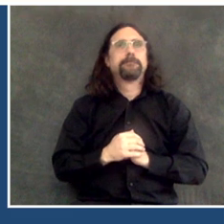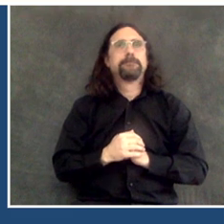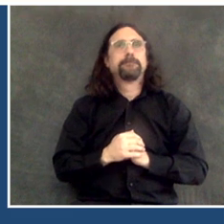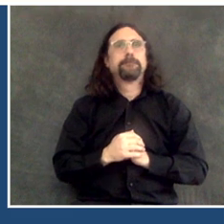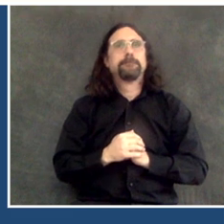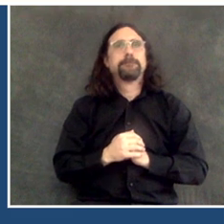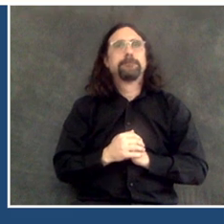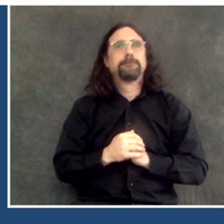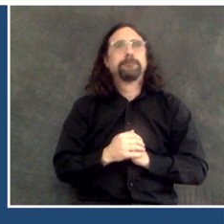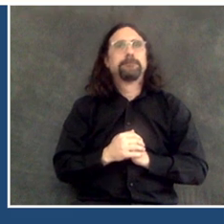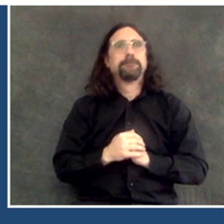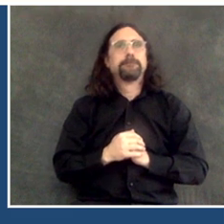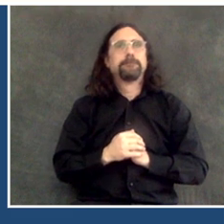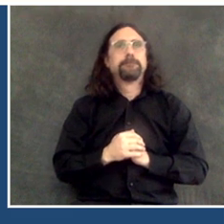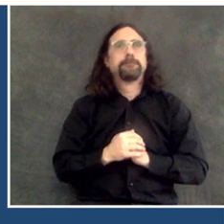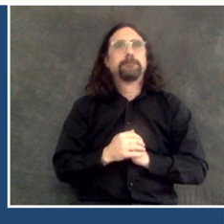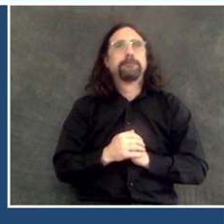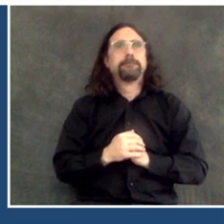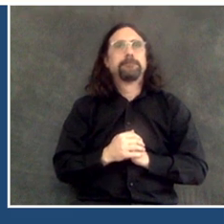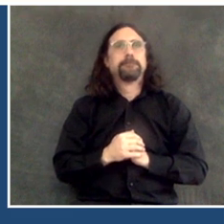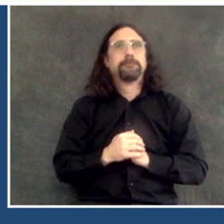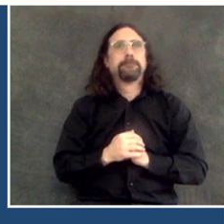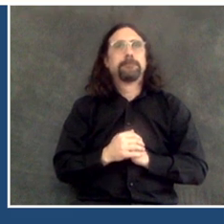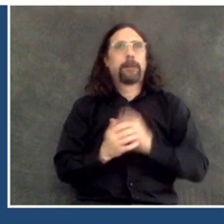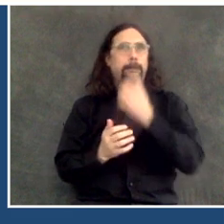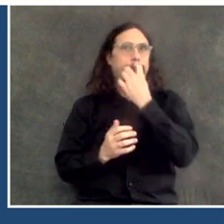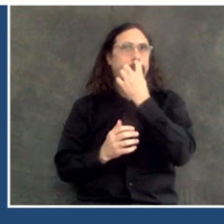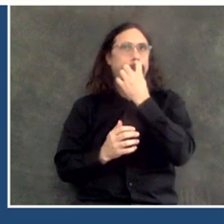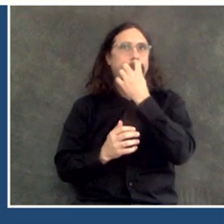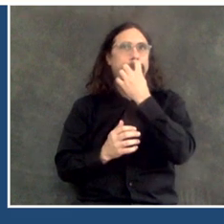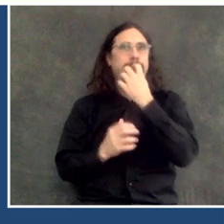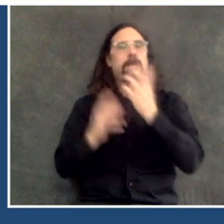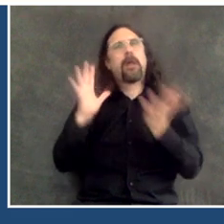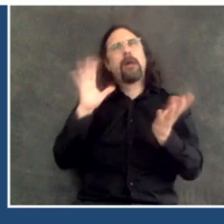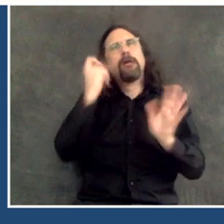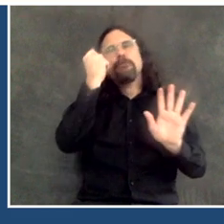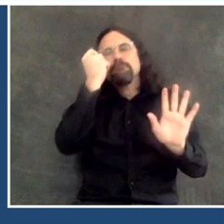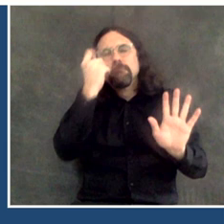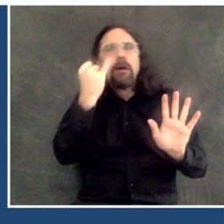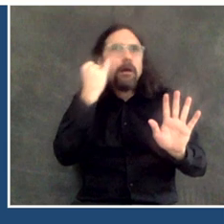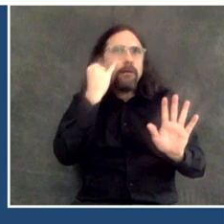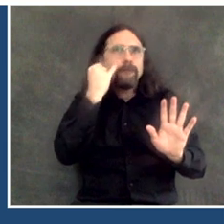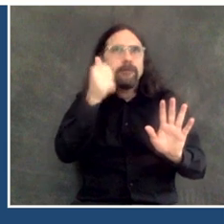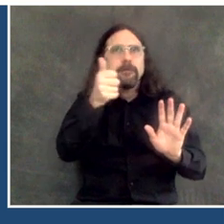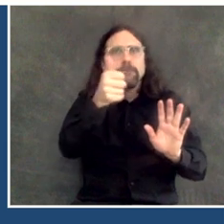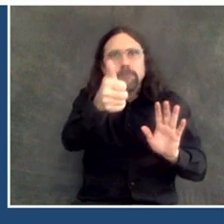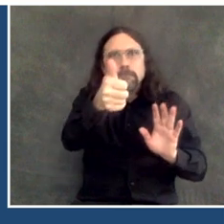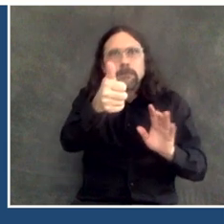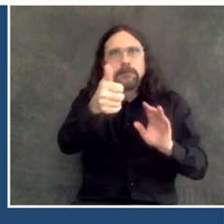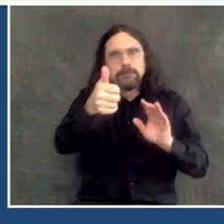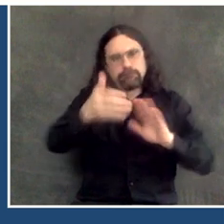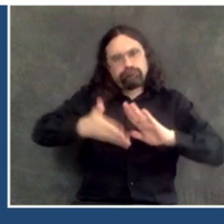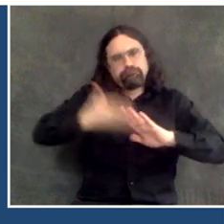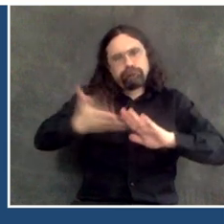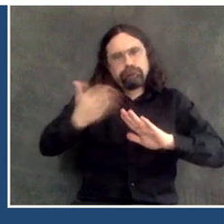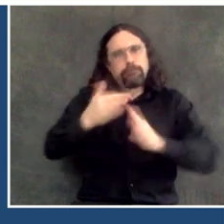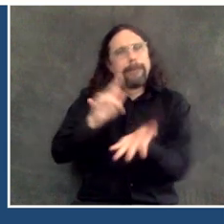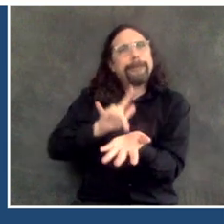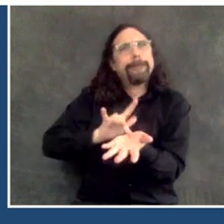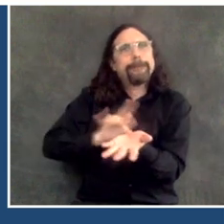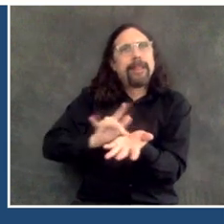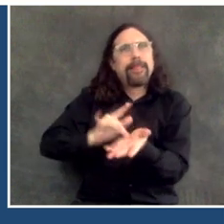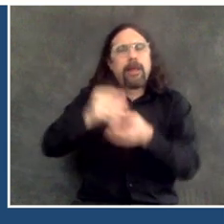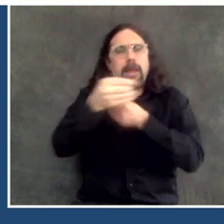of fighting COVID-19, that's great. But we know for a fact there are still a lot of equipment, a lot of